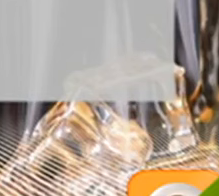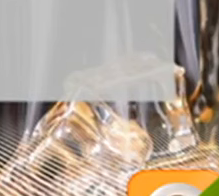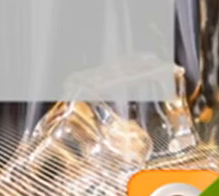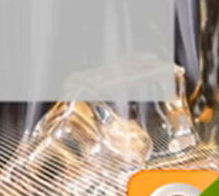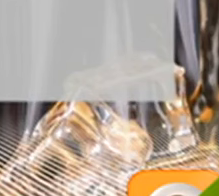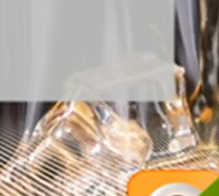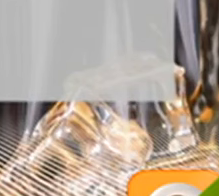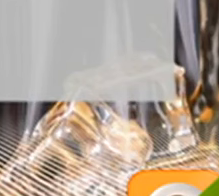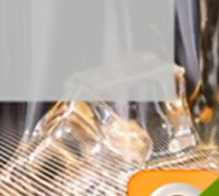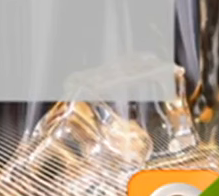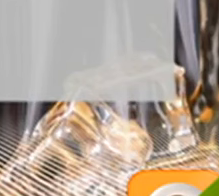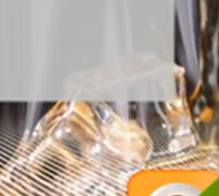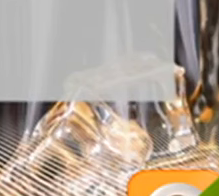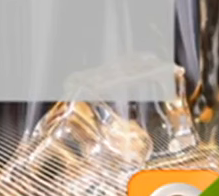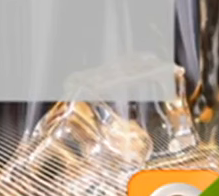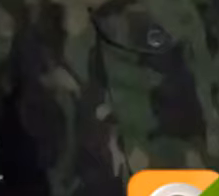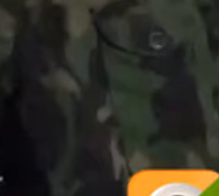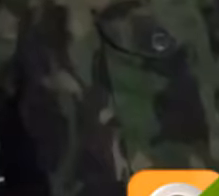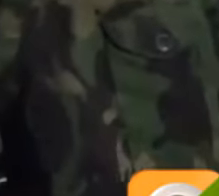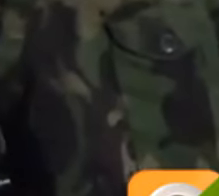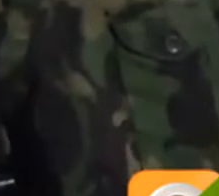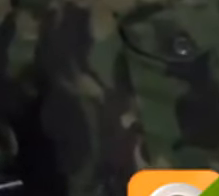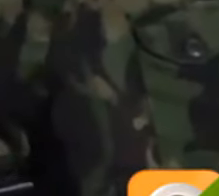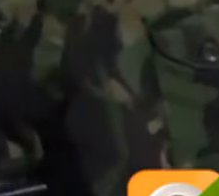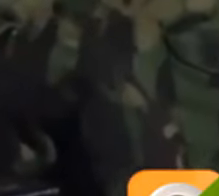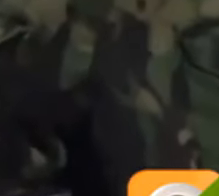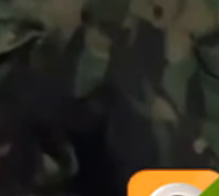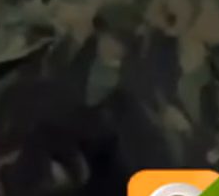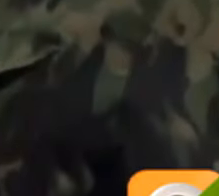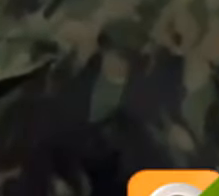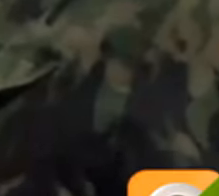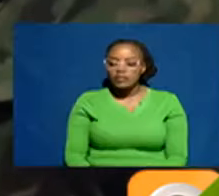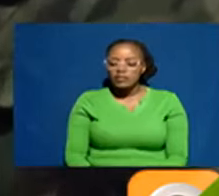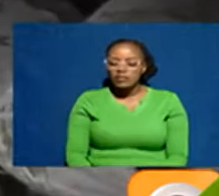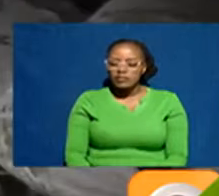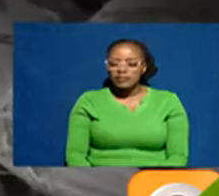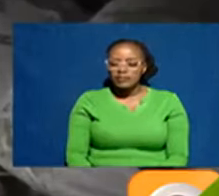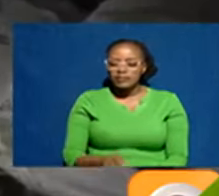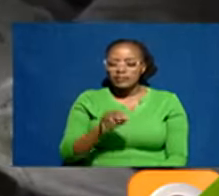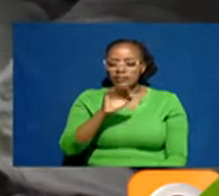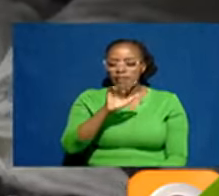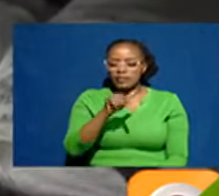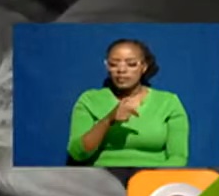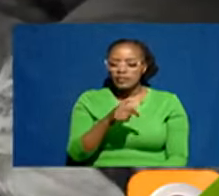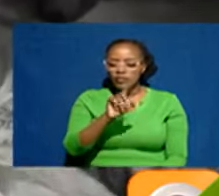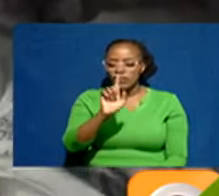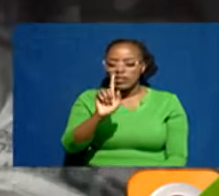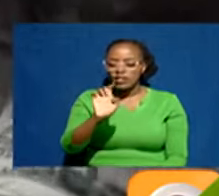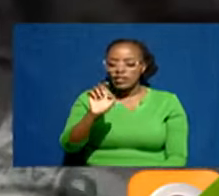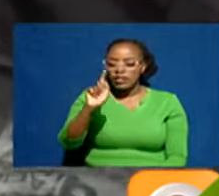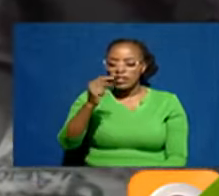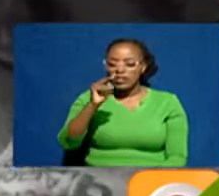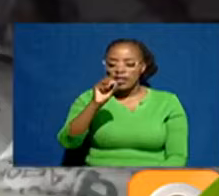46,273 liters of counterfeit and uncustomized alcohol, and 2,559 liters of ethanol